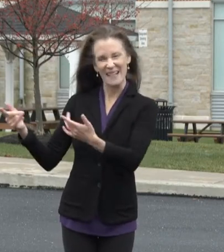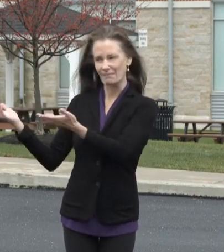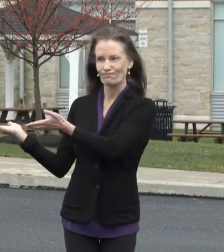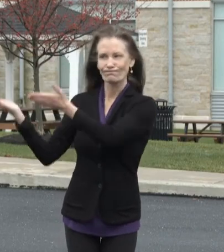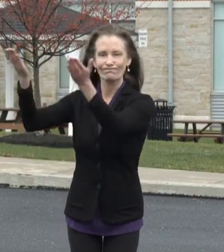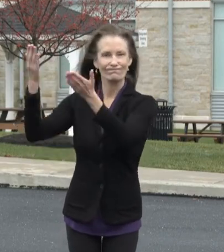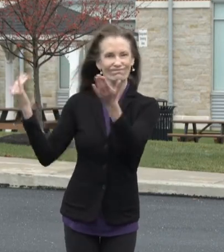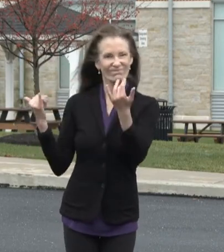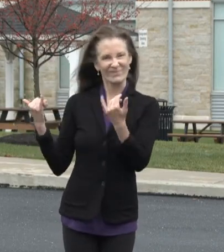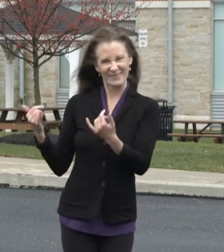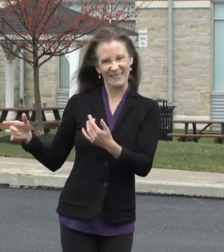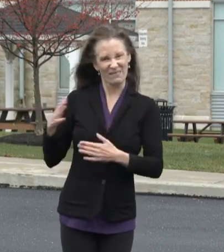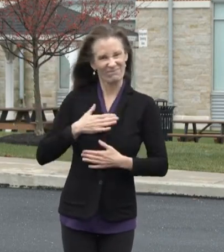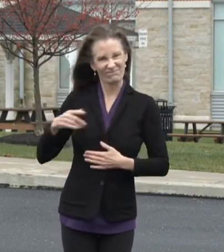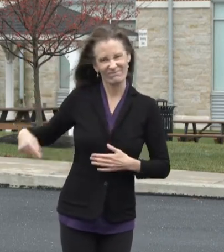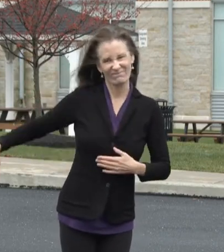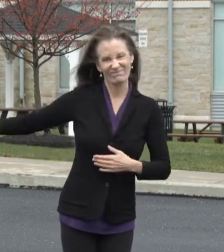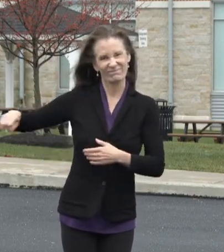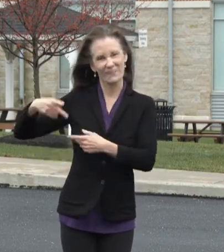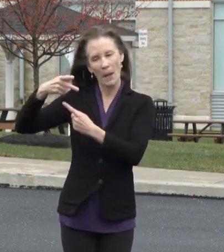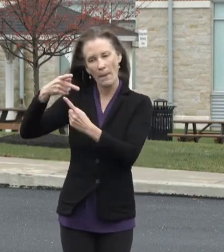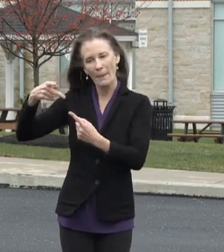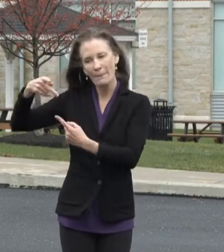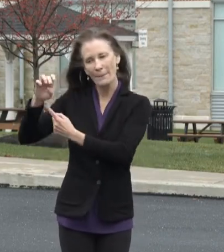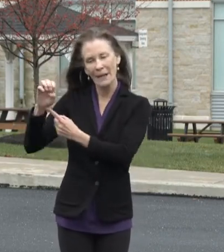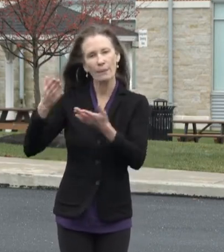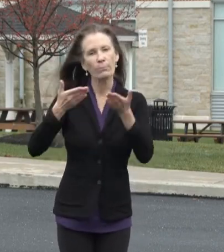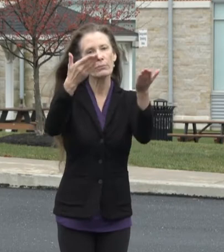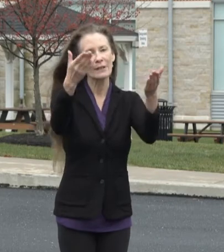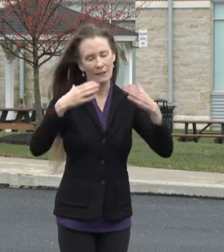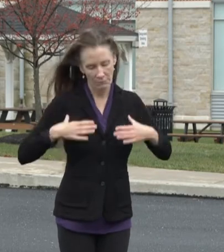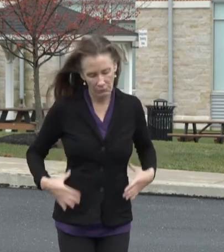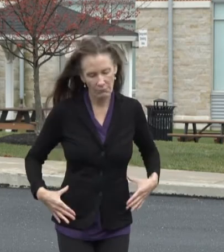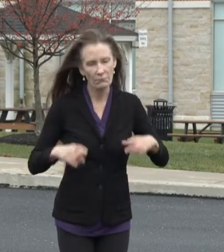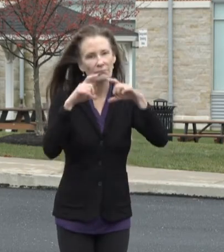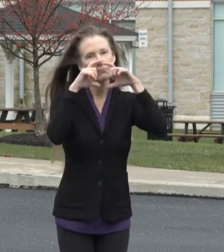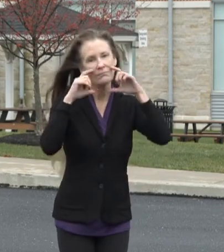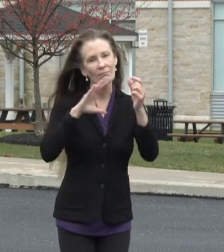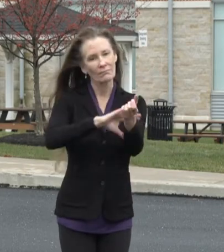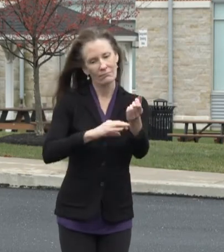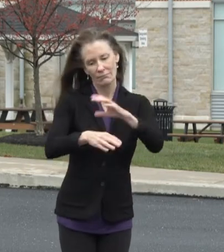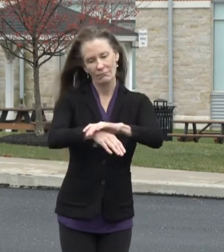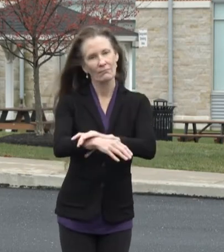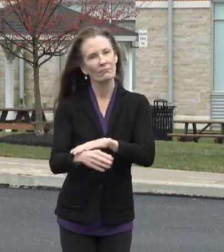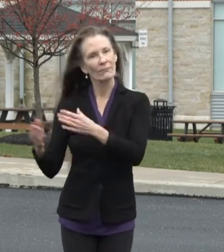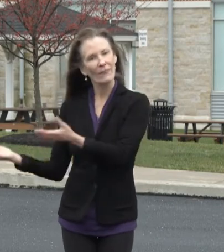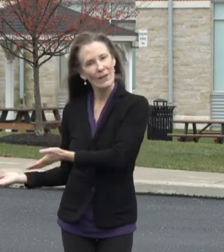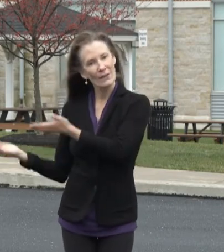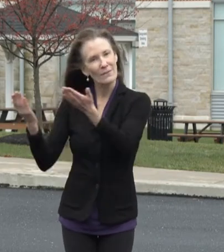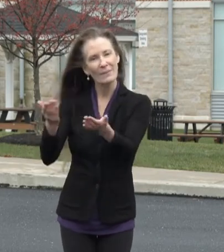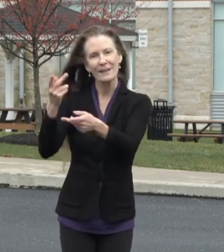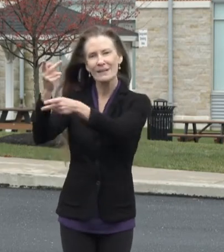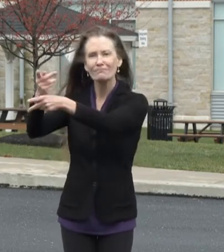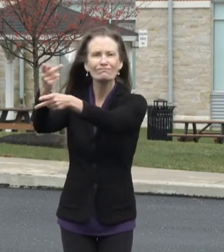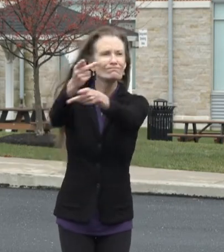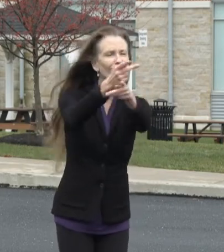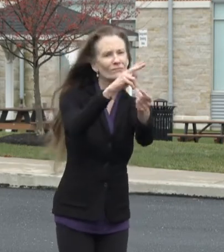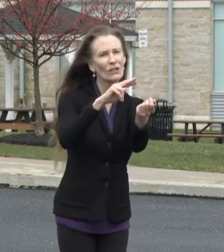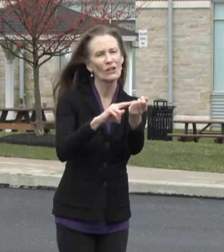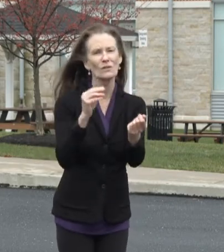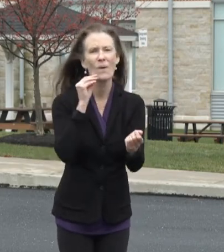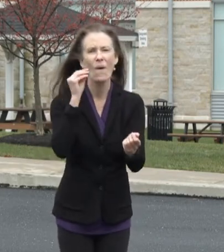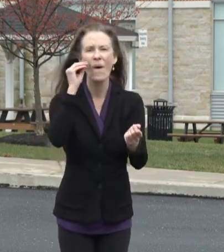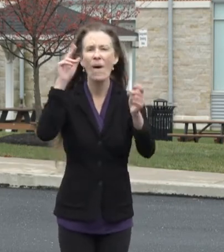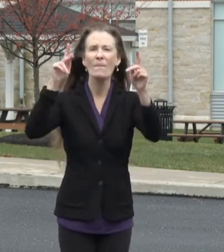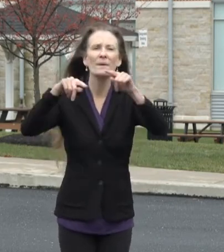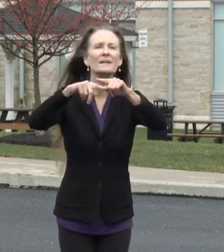PPE, preparing meals, and in some cases doing direct physical care to our nursing home residents. I would say